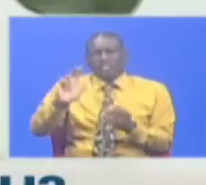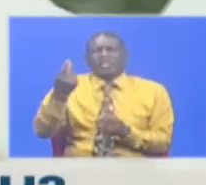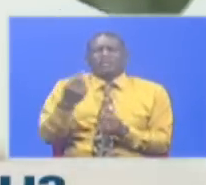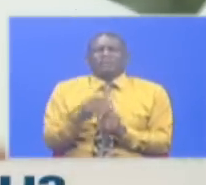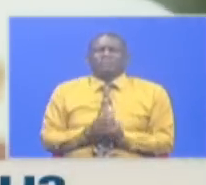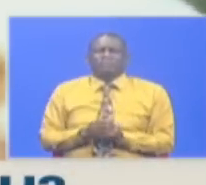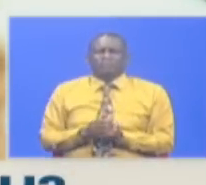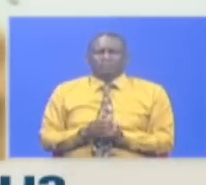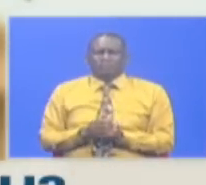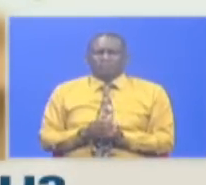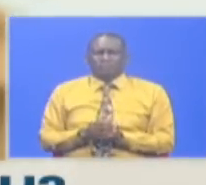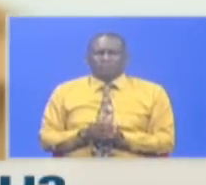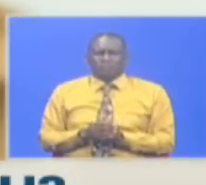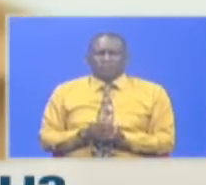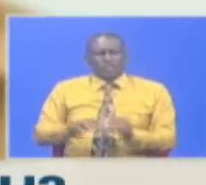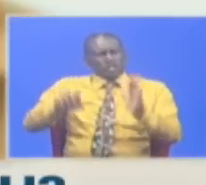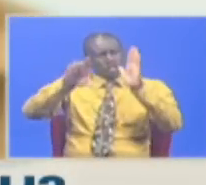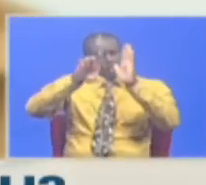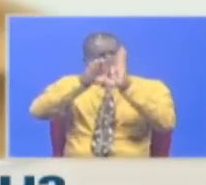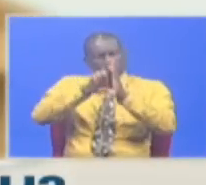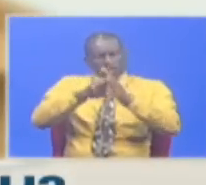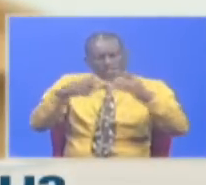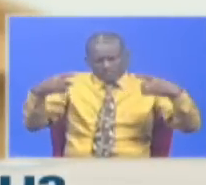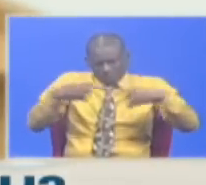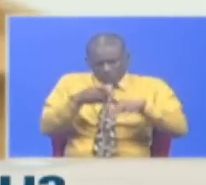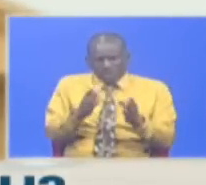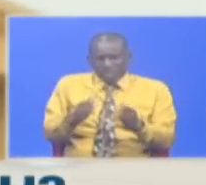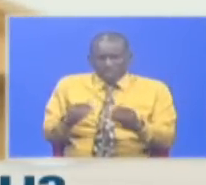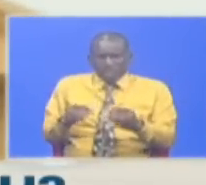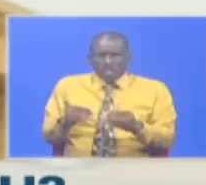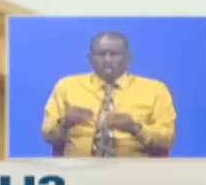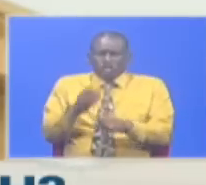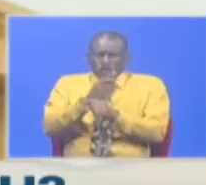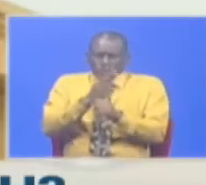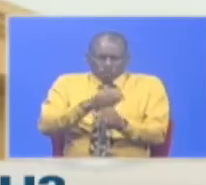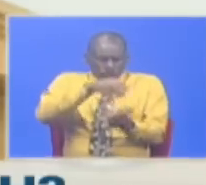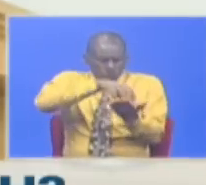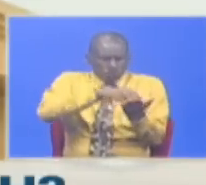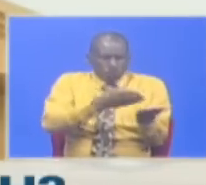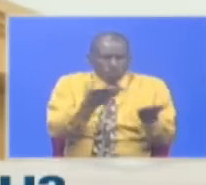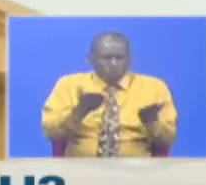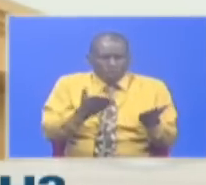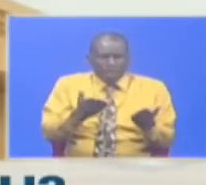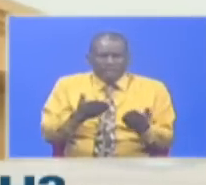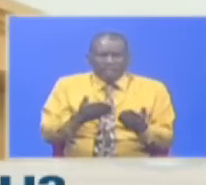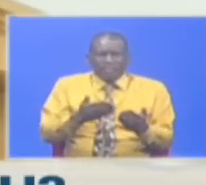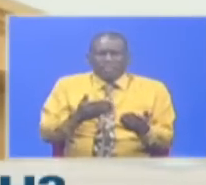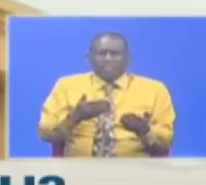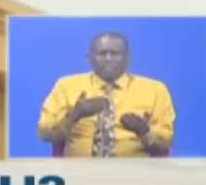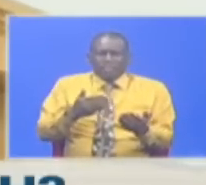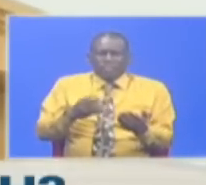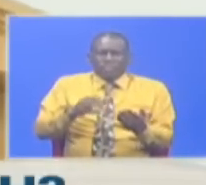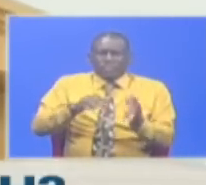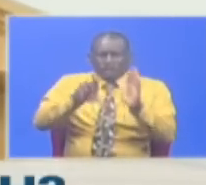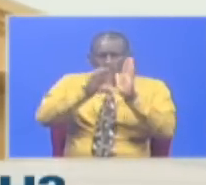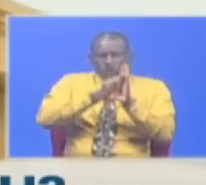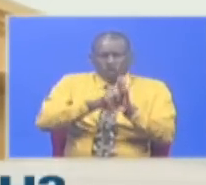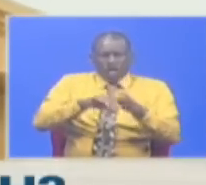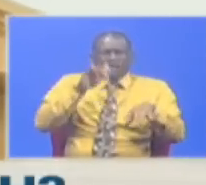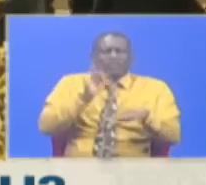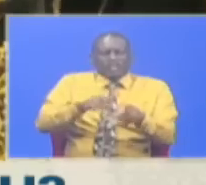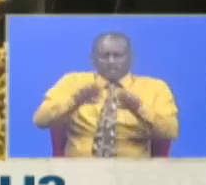The law is an ass, used in instances where the letter of the law defeats its famed spirit by